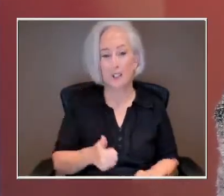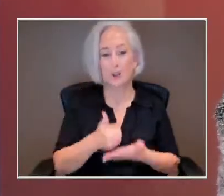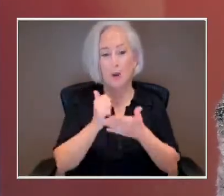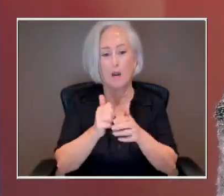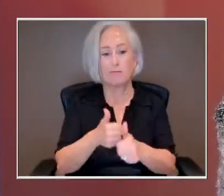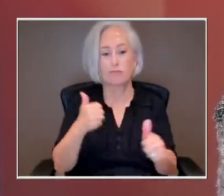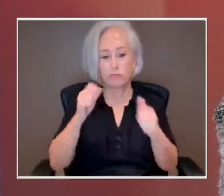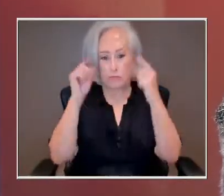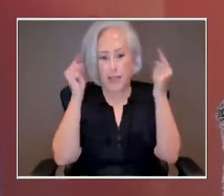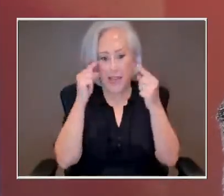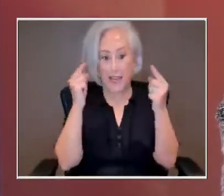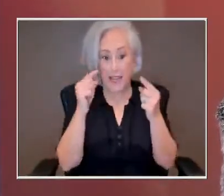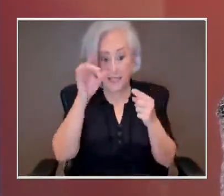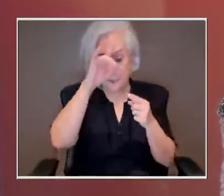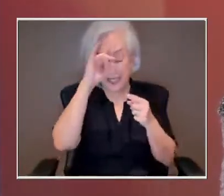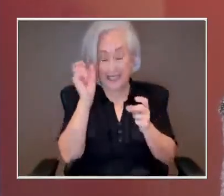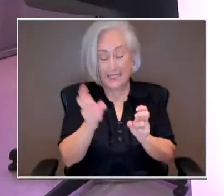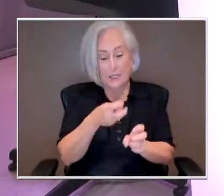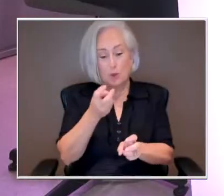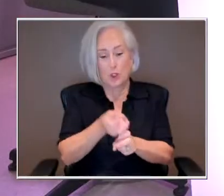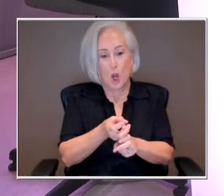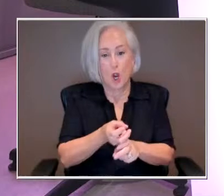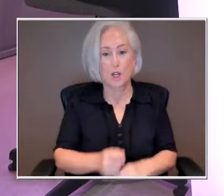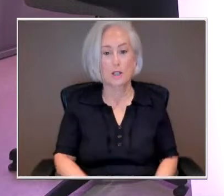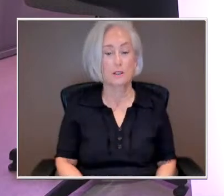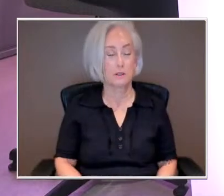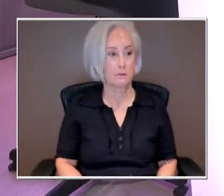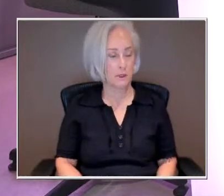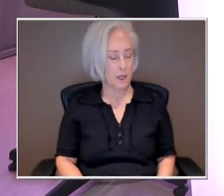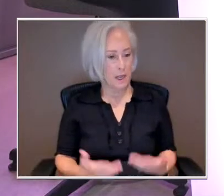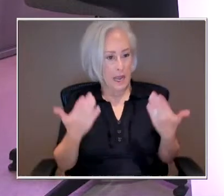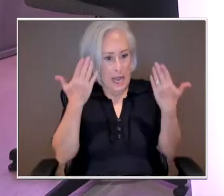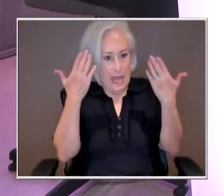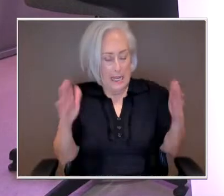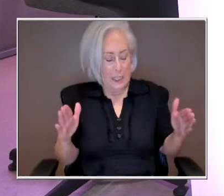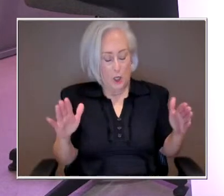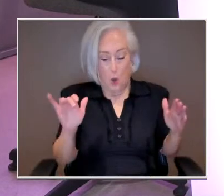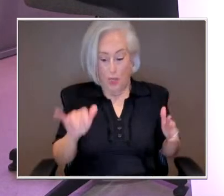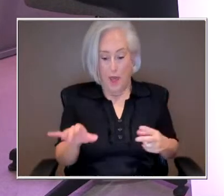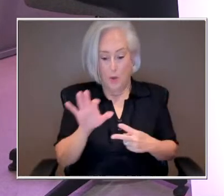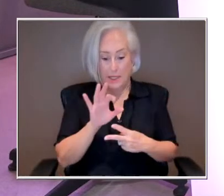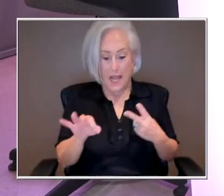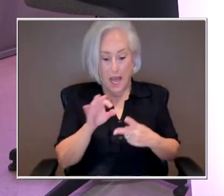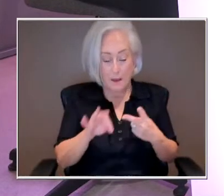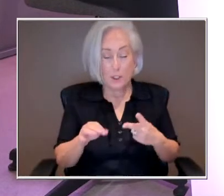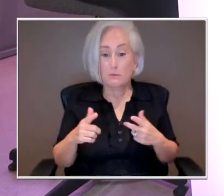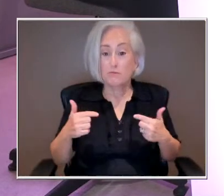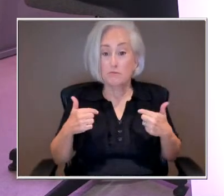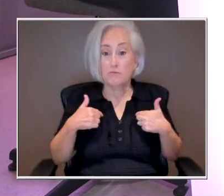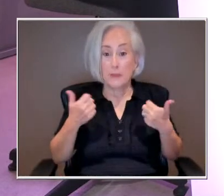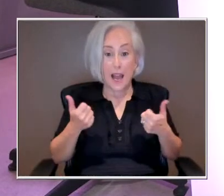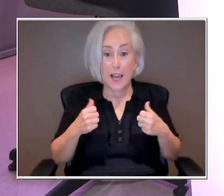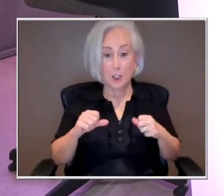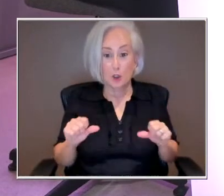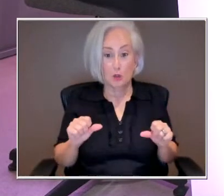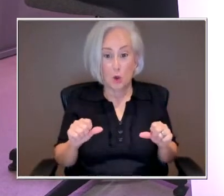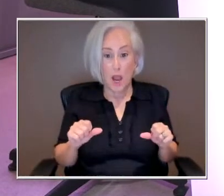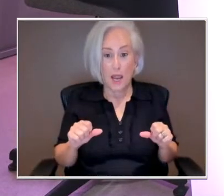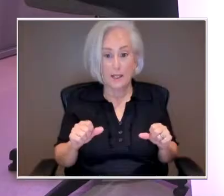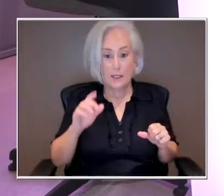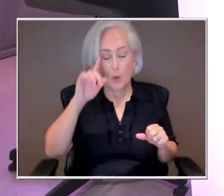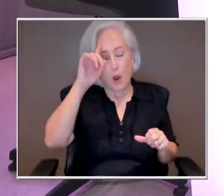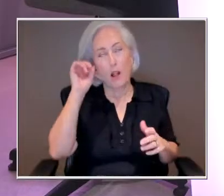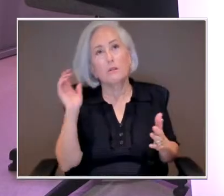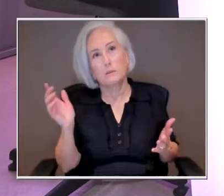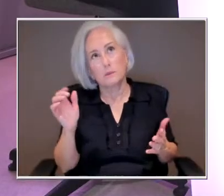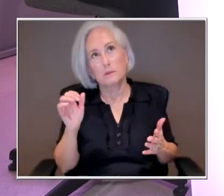while, because it was hard. I didn't even know that was an option. I know when I've tried to not have, well, I don't really usually try to not